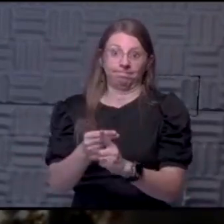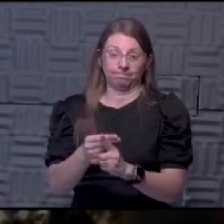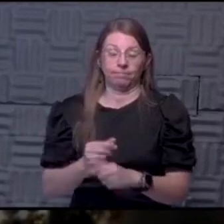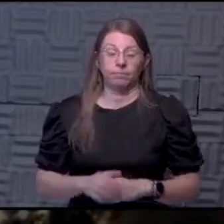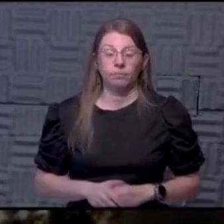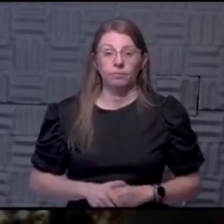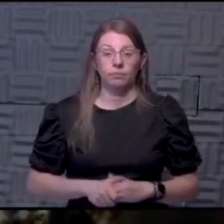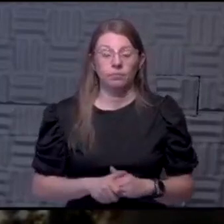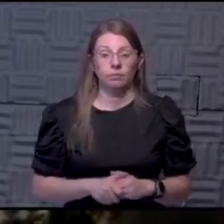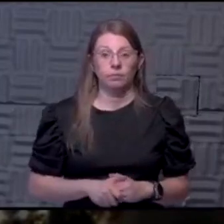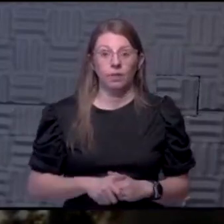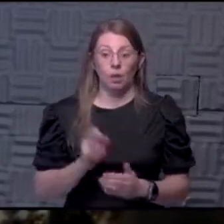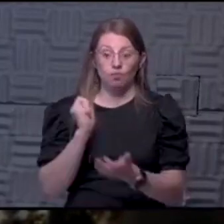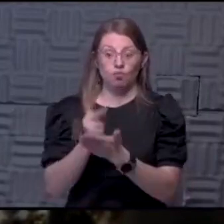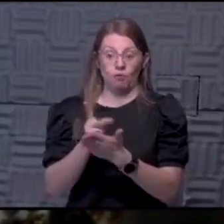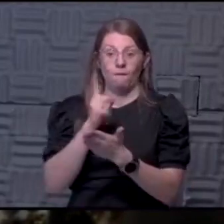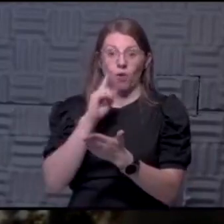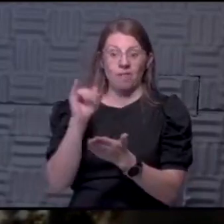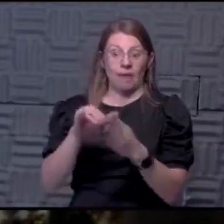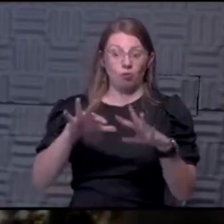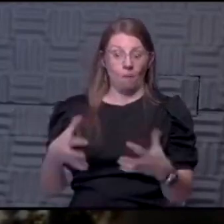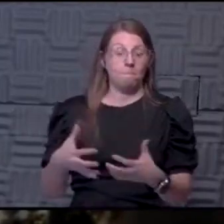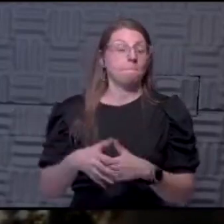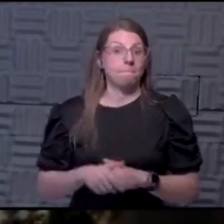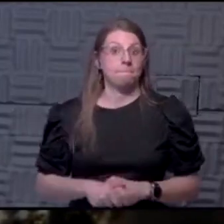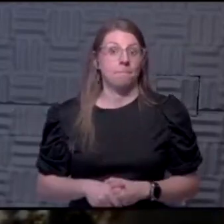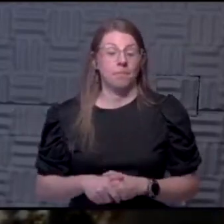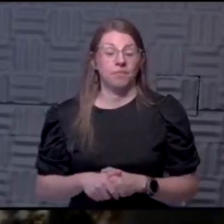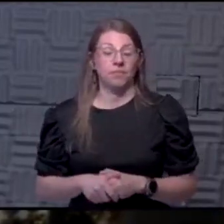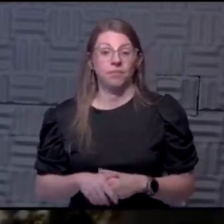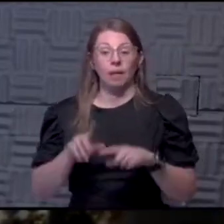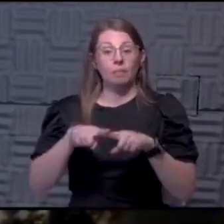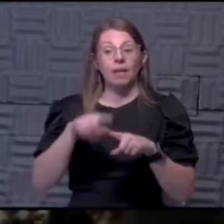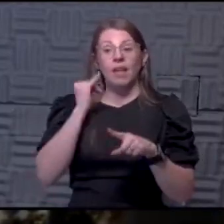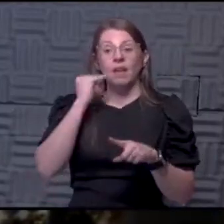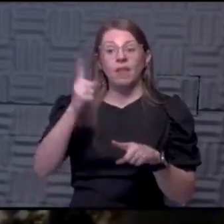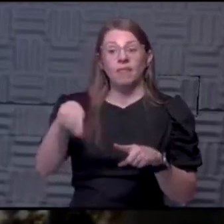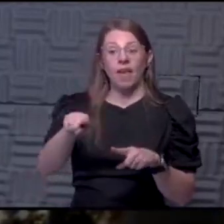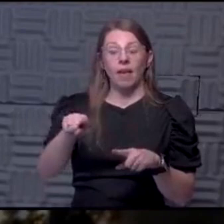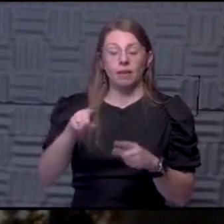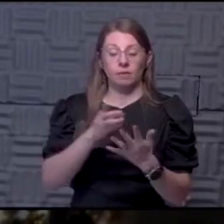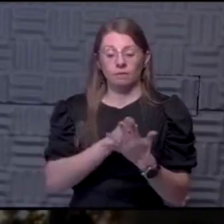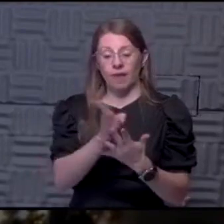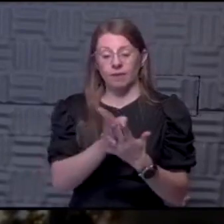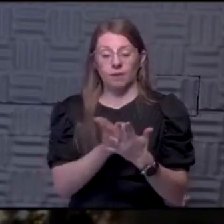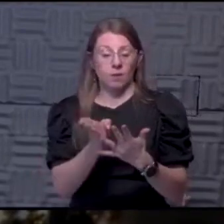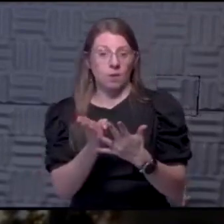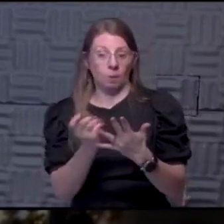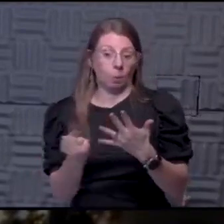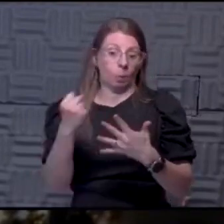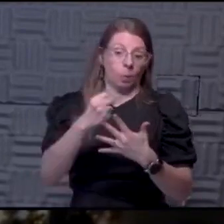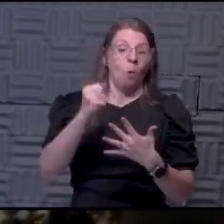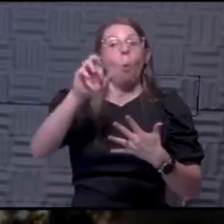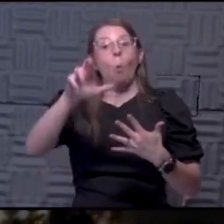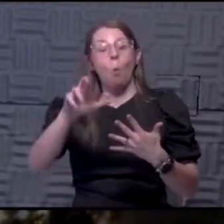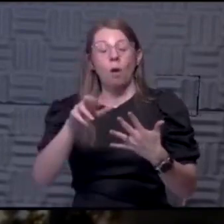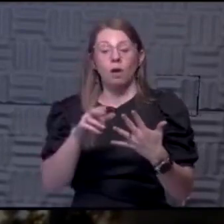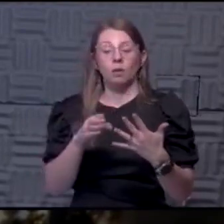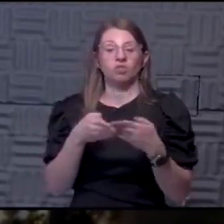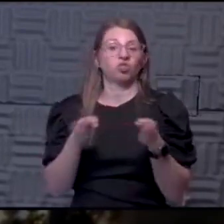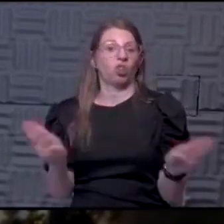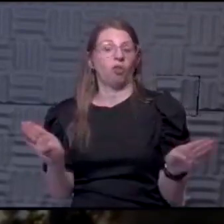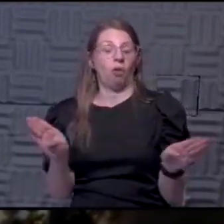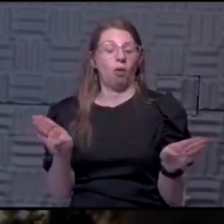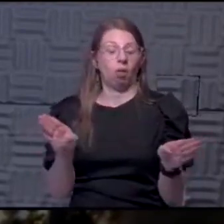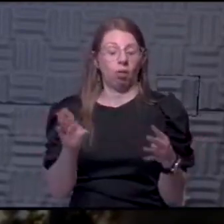it is approved for that group, and depending on if they fall in phase 3, 4, or finally more the general public